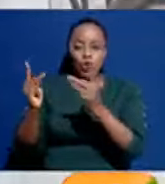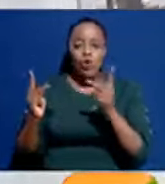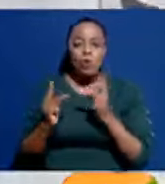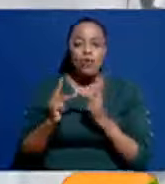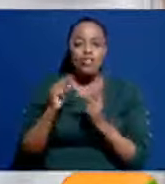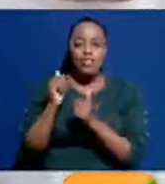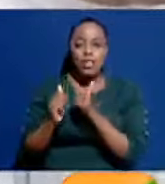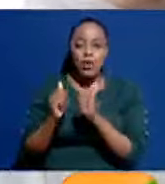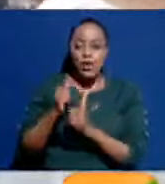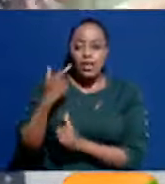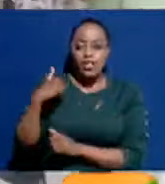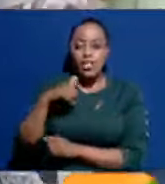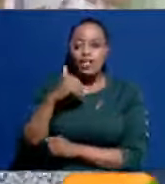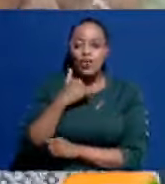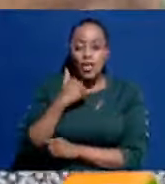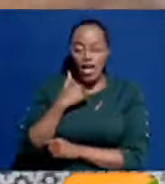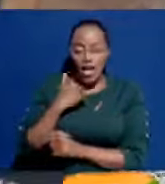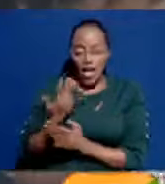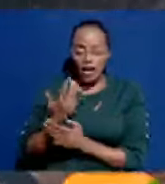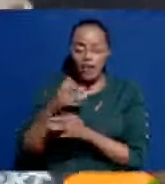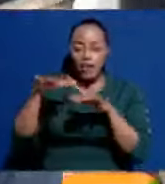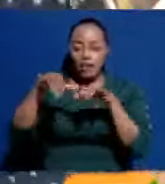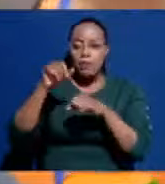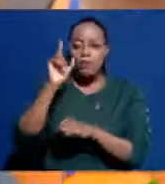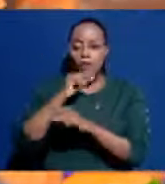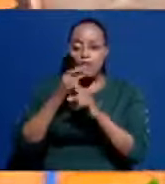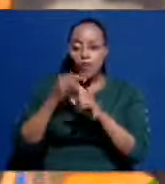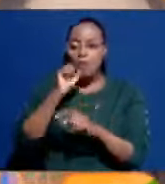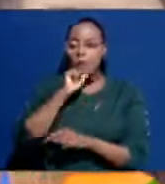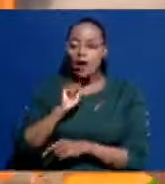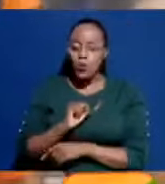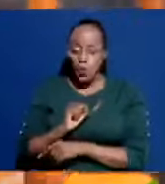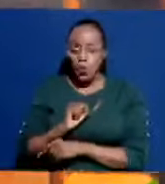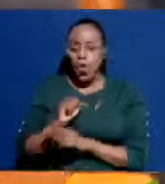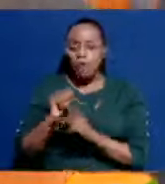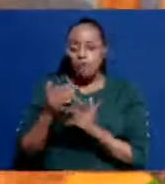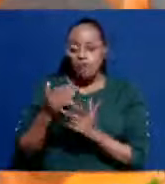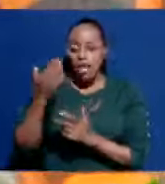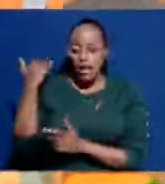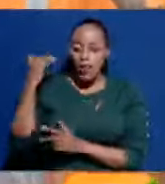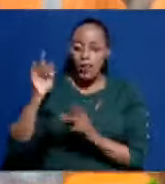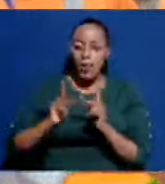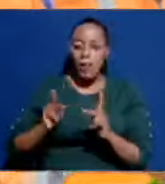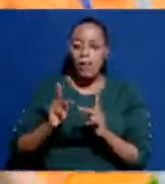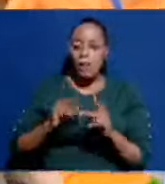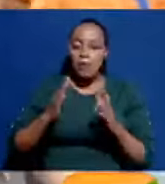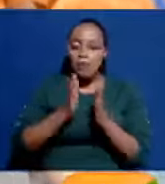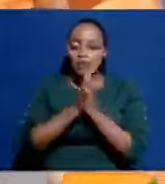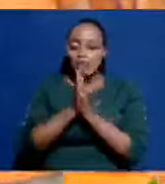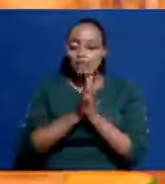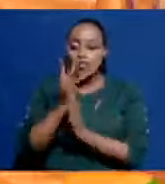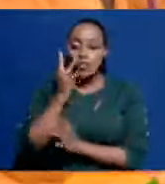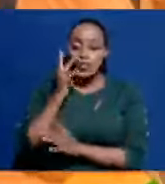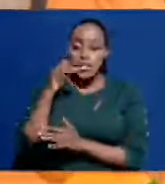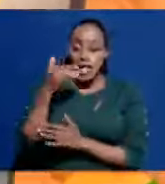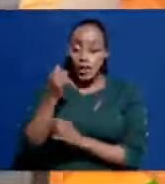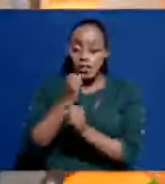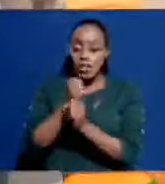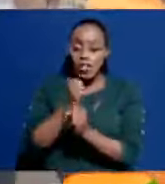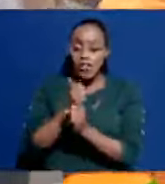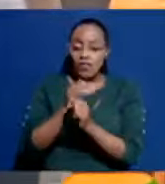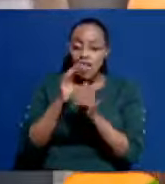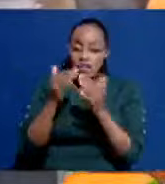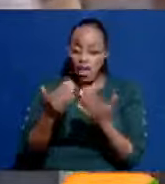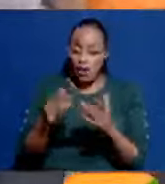ambazo tumedhirisi kutoka kwa mababu zetu. And I'm very interested in seeing how the Chinese emperors have